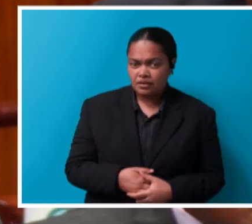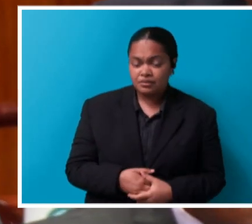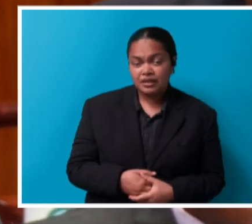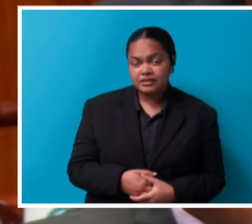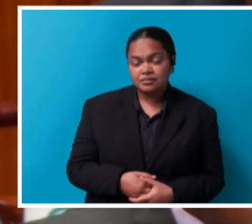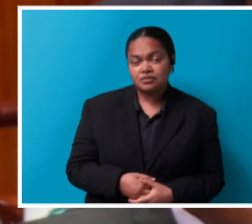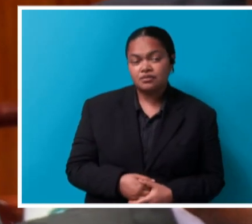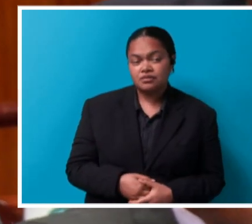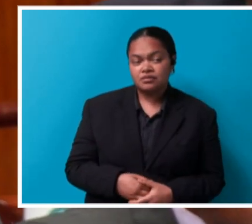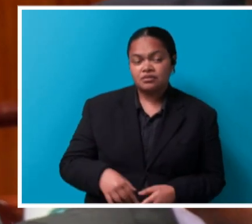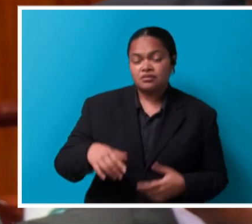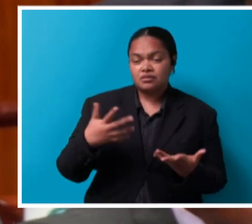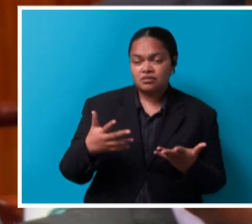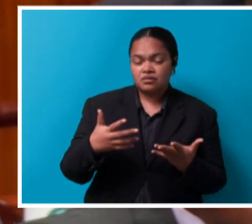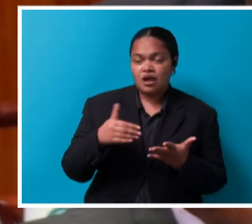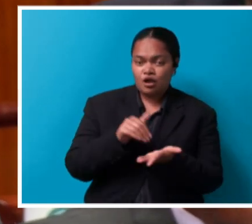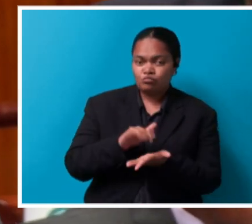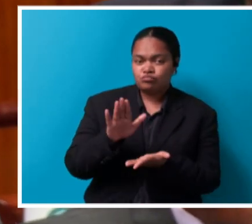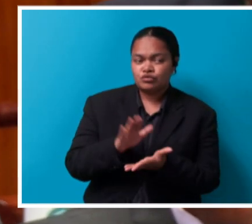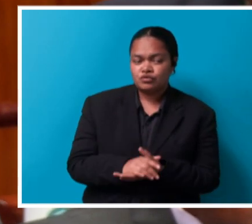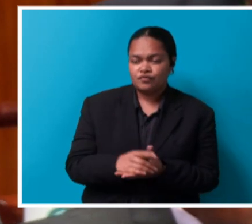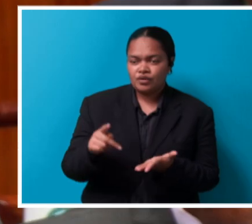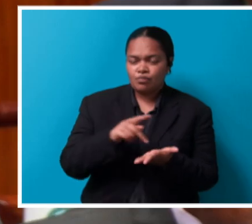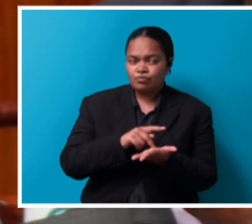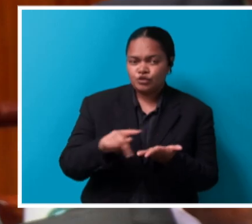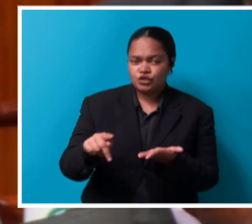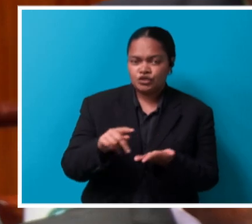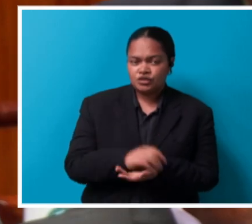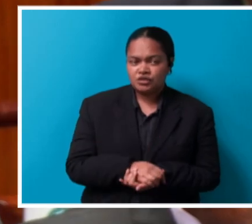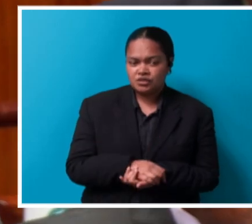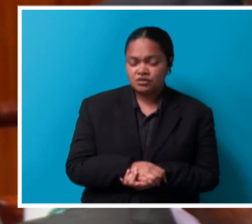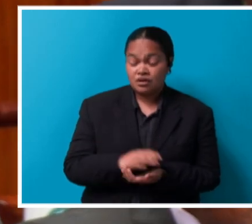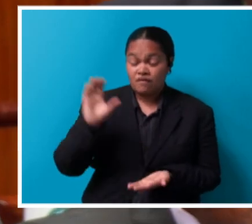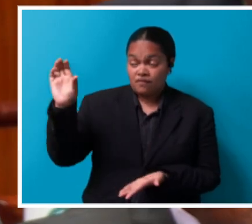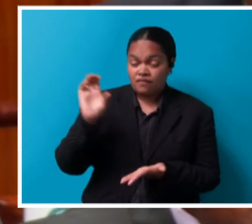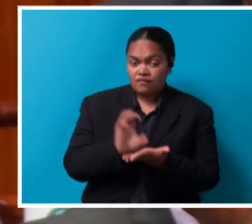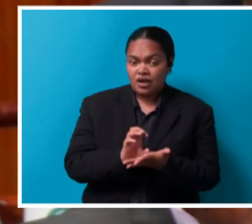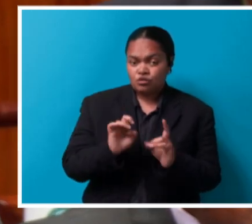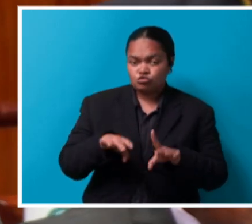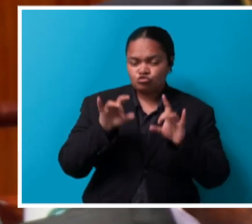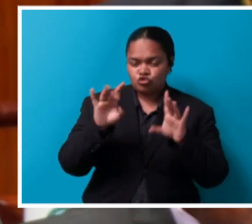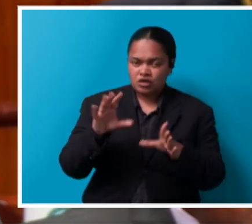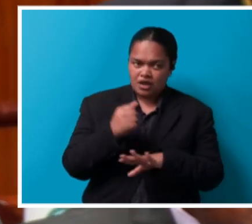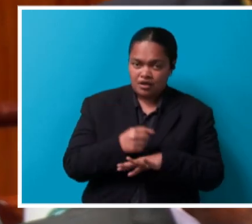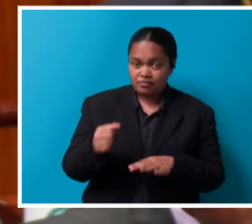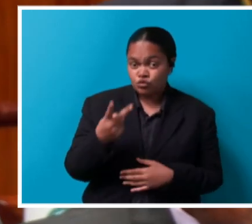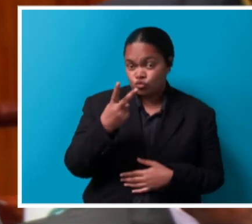actually approved a position funded by the Australian government in